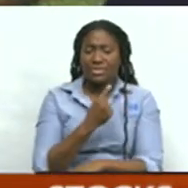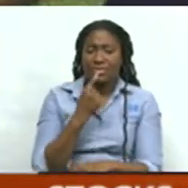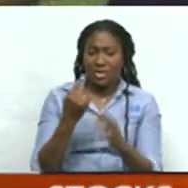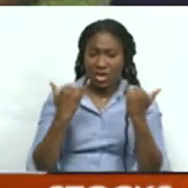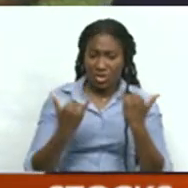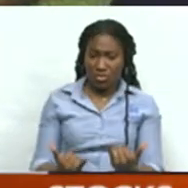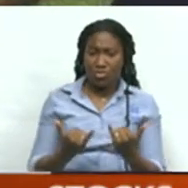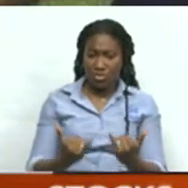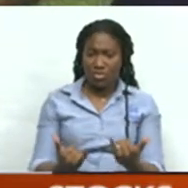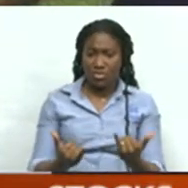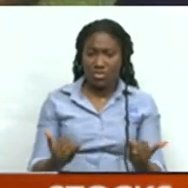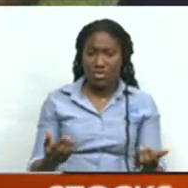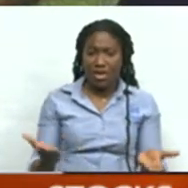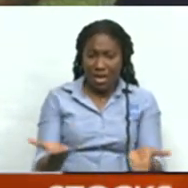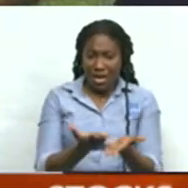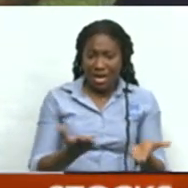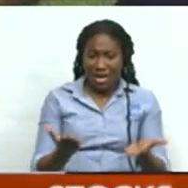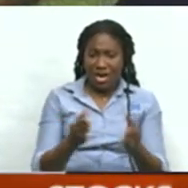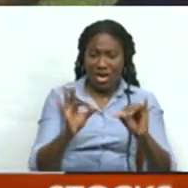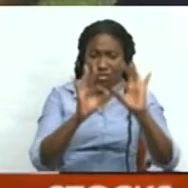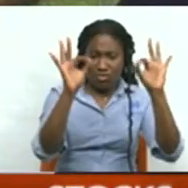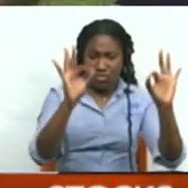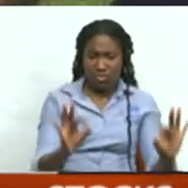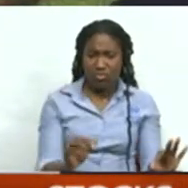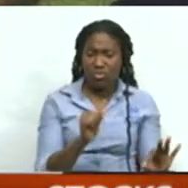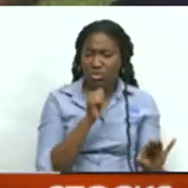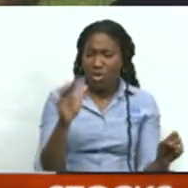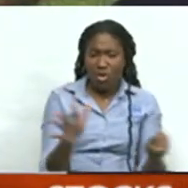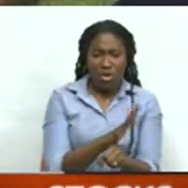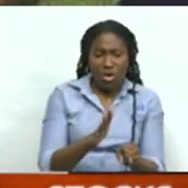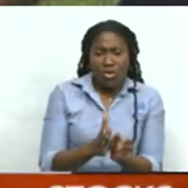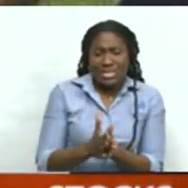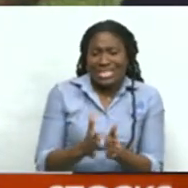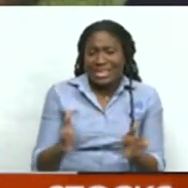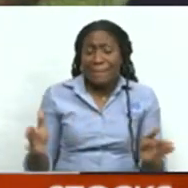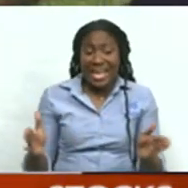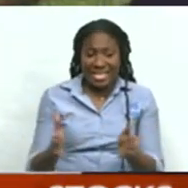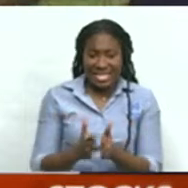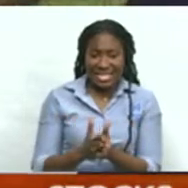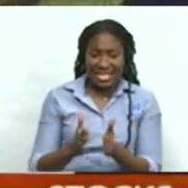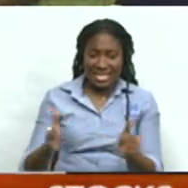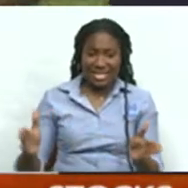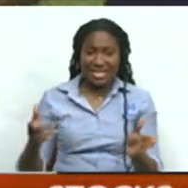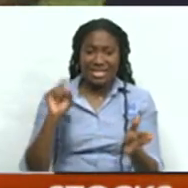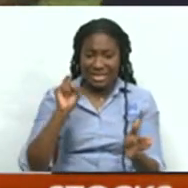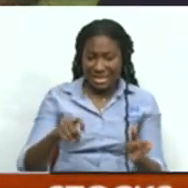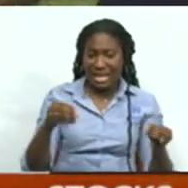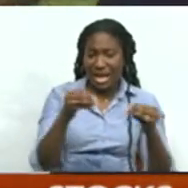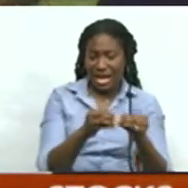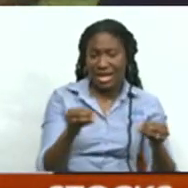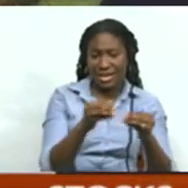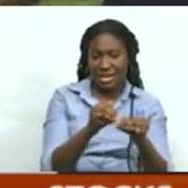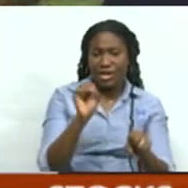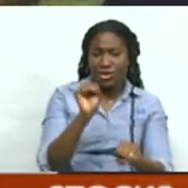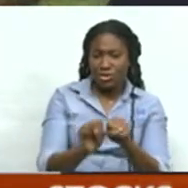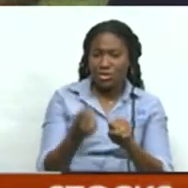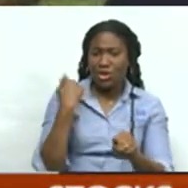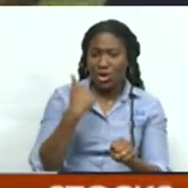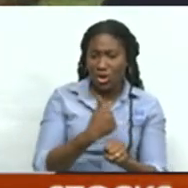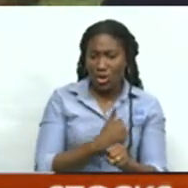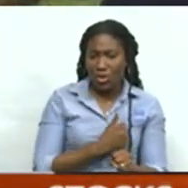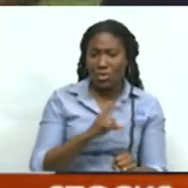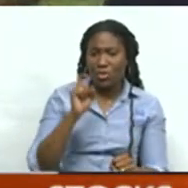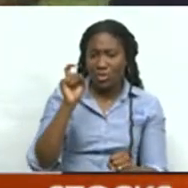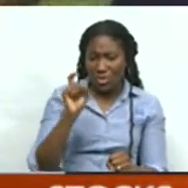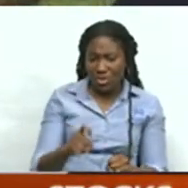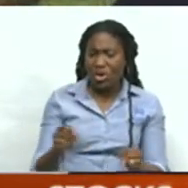site doesn't allow us to have, to be able to exist in the space that we are. So we're looking at as much as 10 to 15%